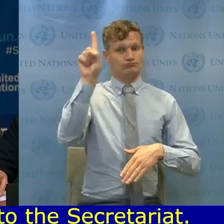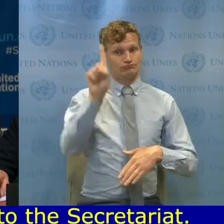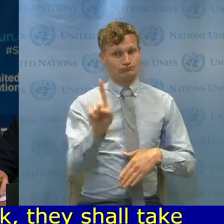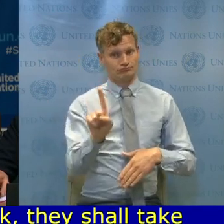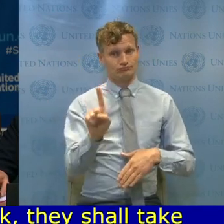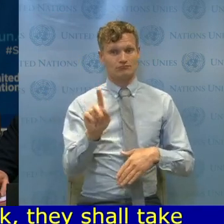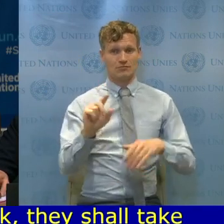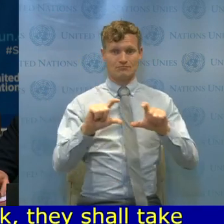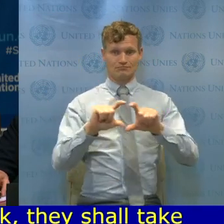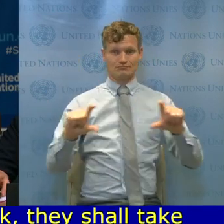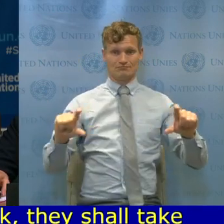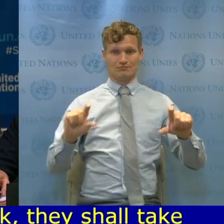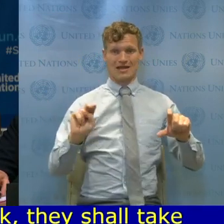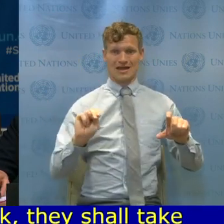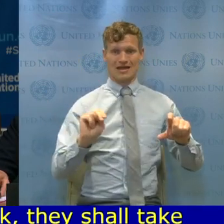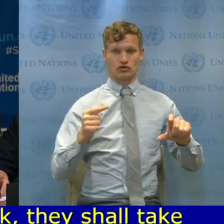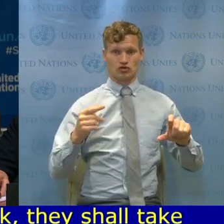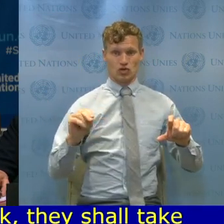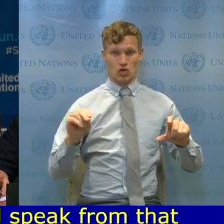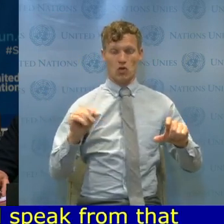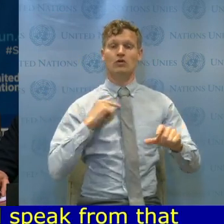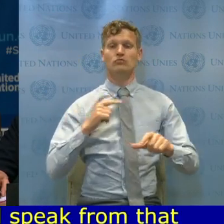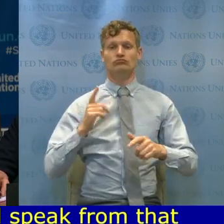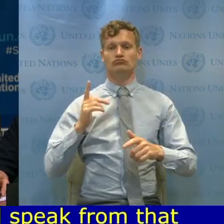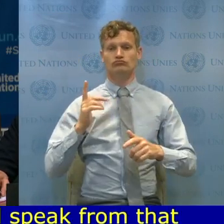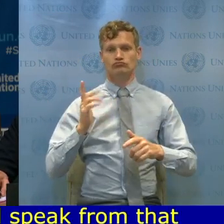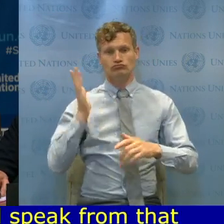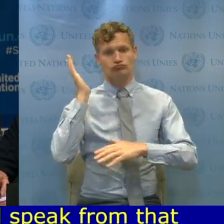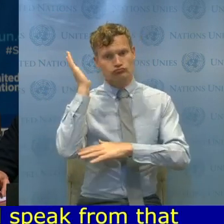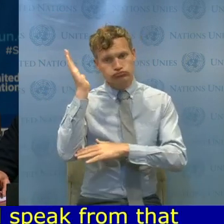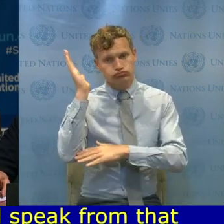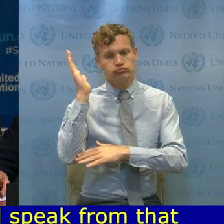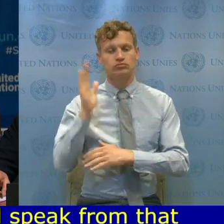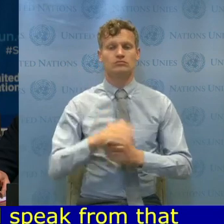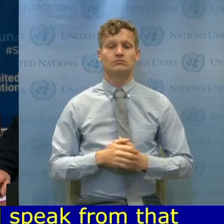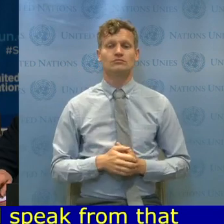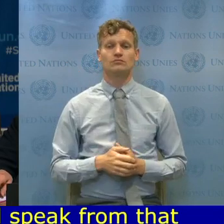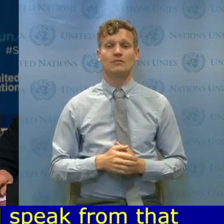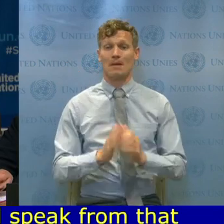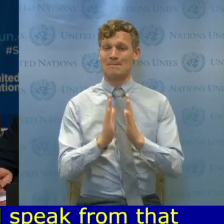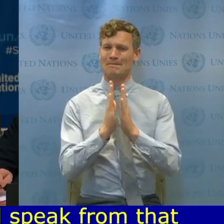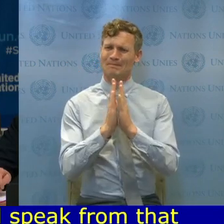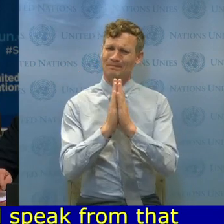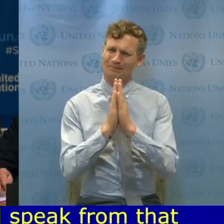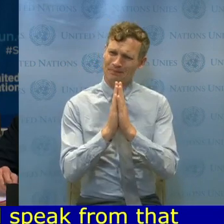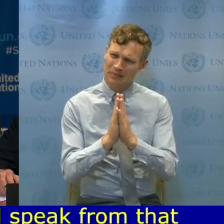Please note, all interventions shall be strictly limited to